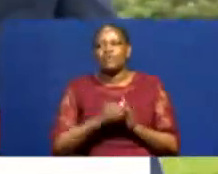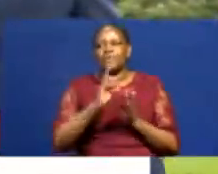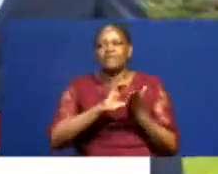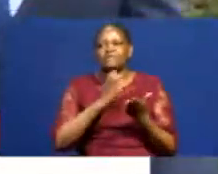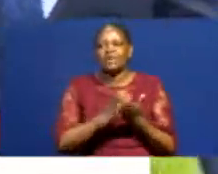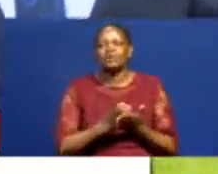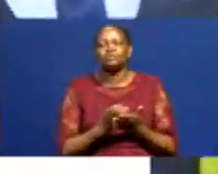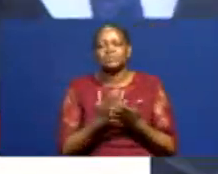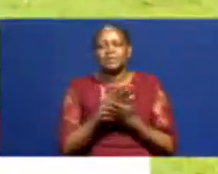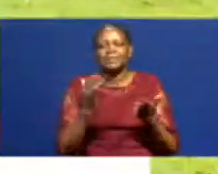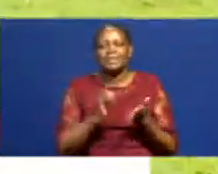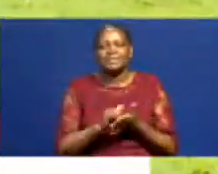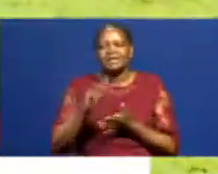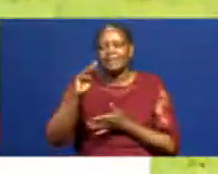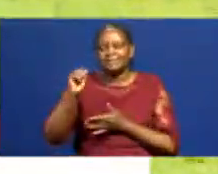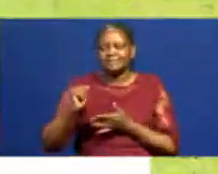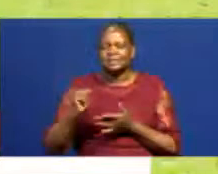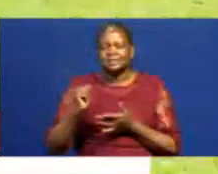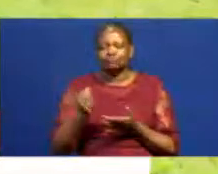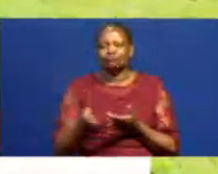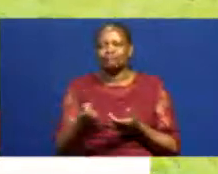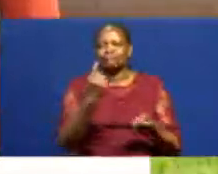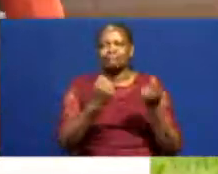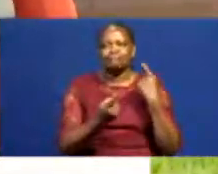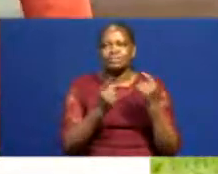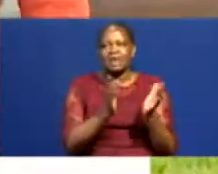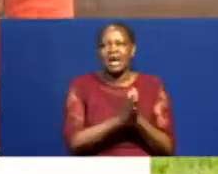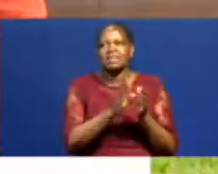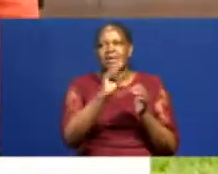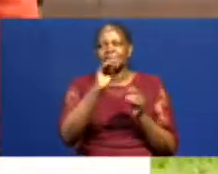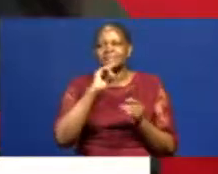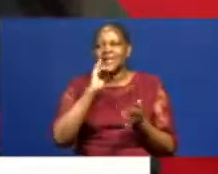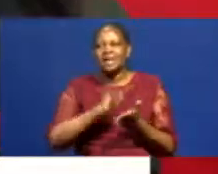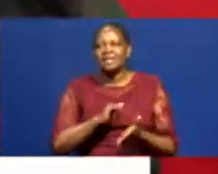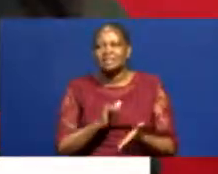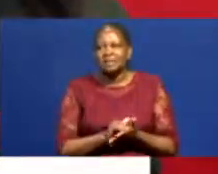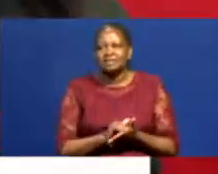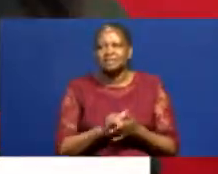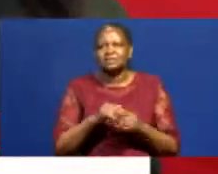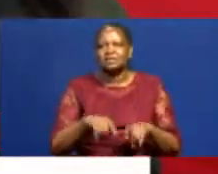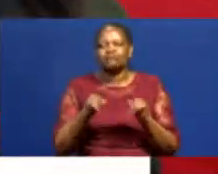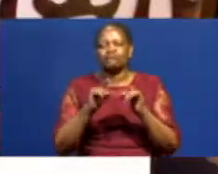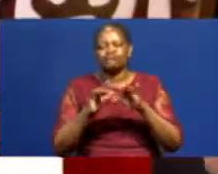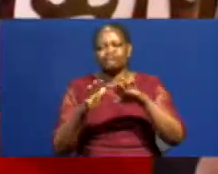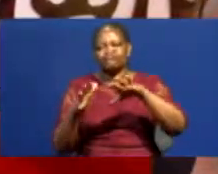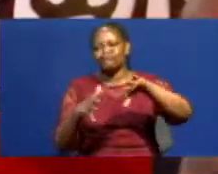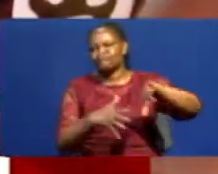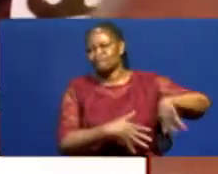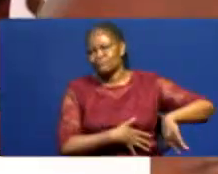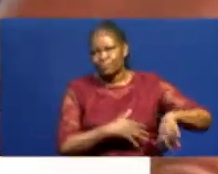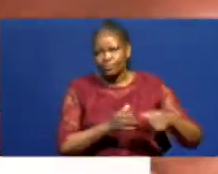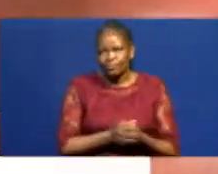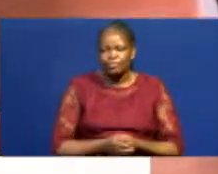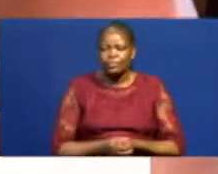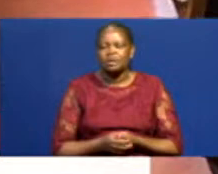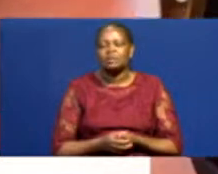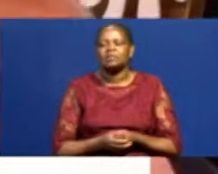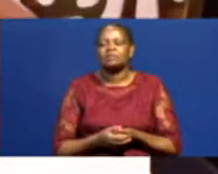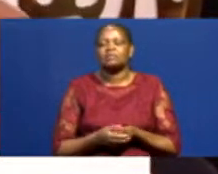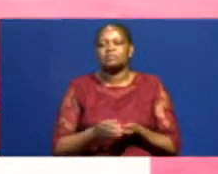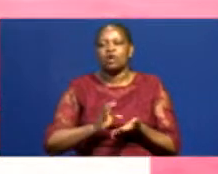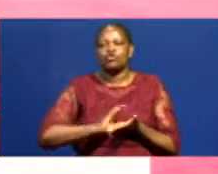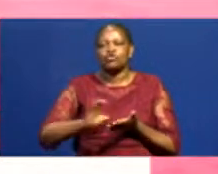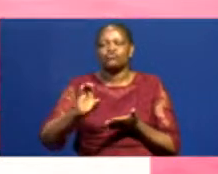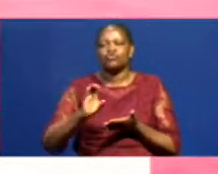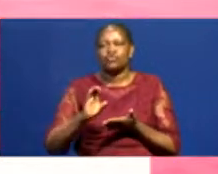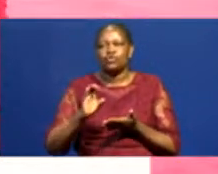issues that the MCAs raised. The MCAs had also alleged that they were being sidelined in allocation of bursaries.